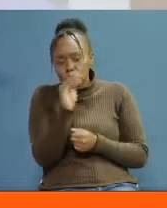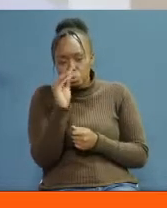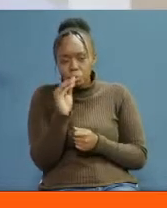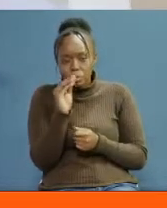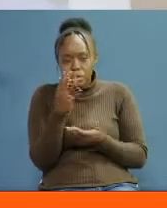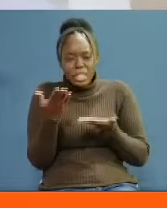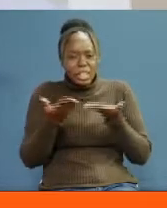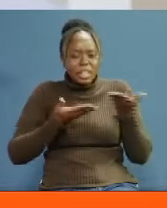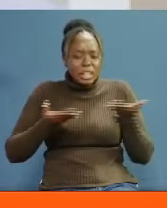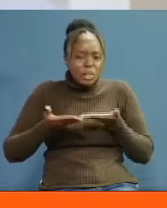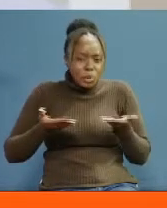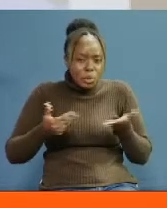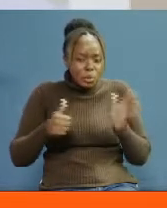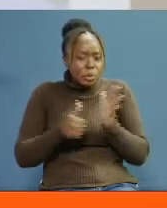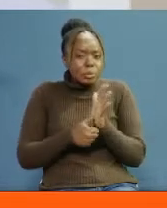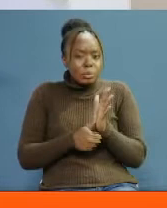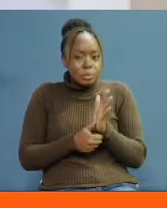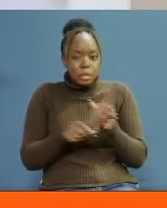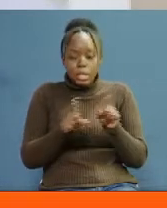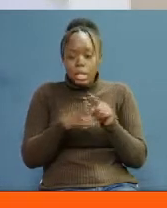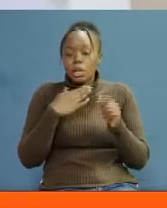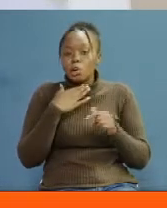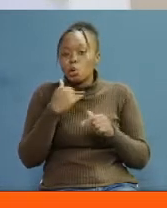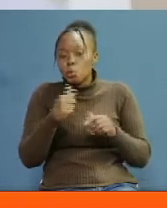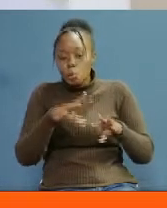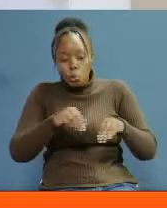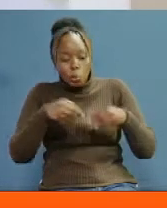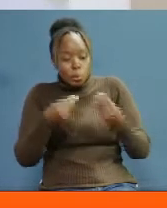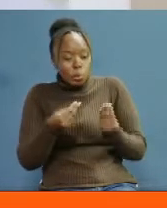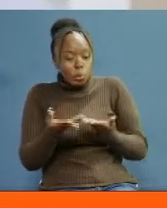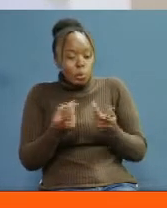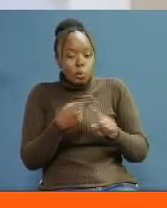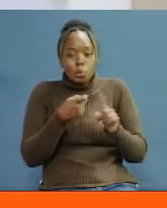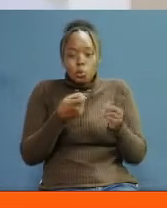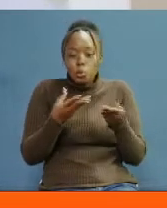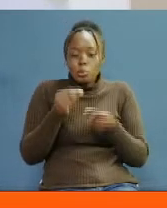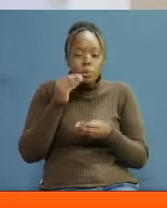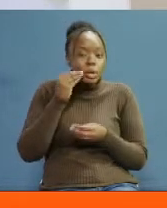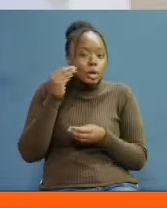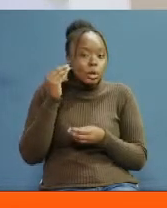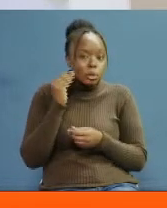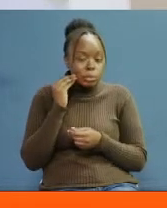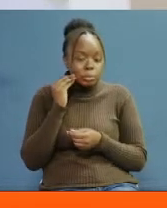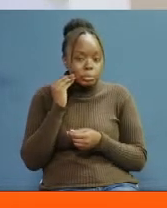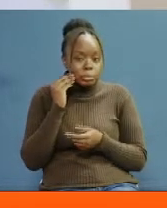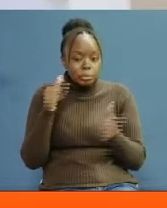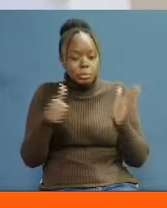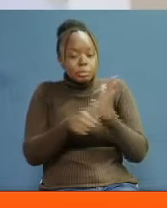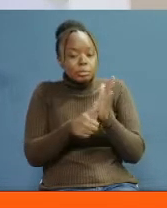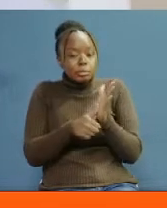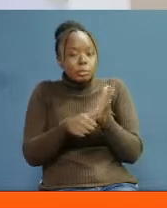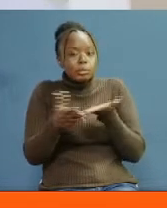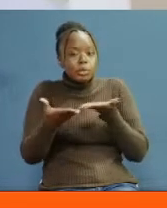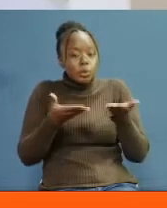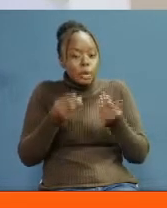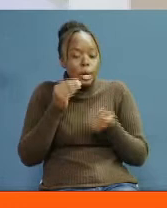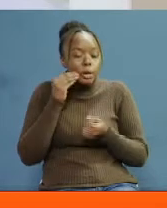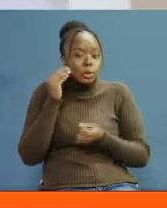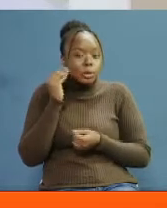Where is the problem from? And I want to submit that the problem is from the home The problem is from the home